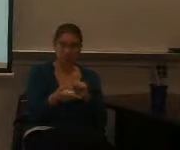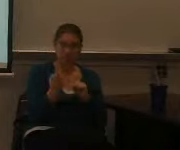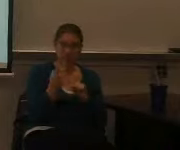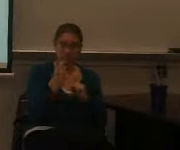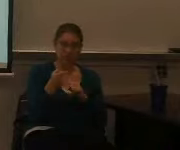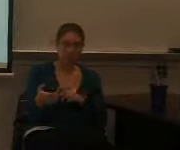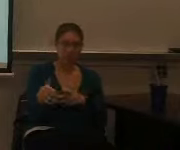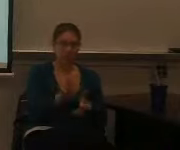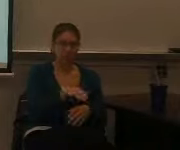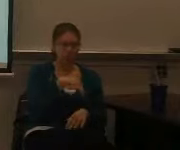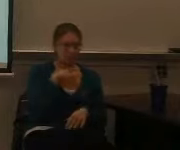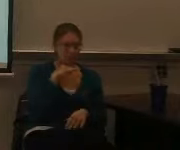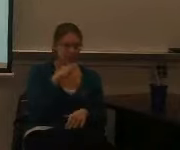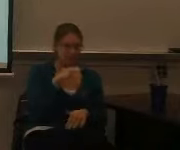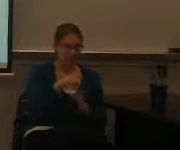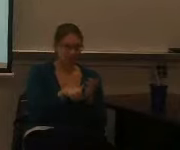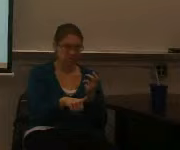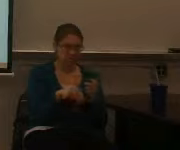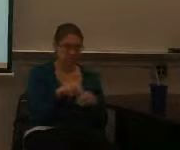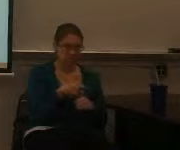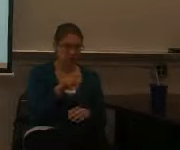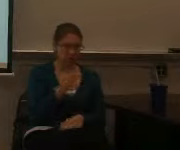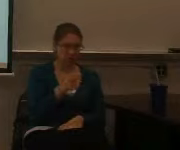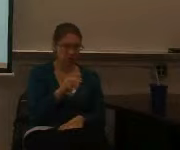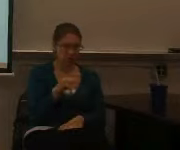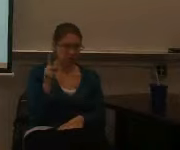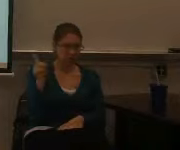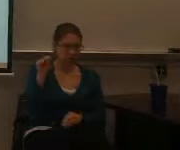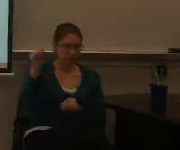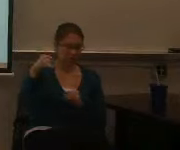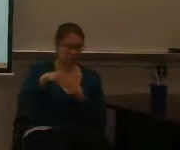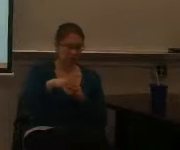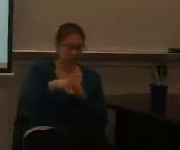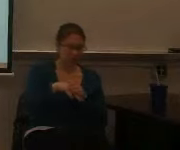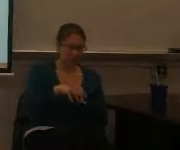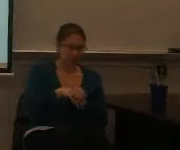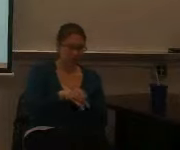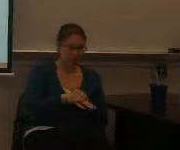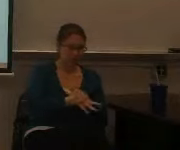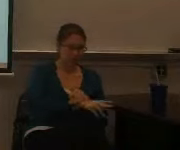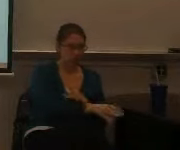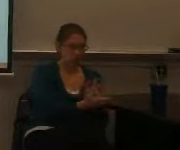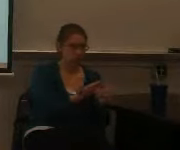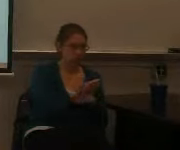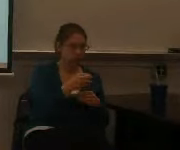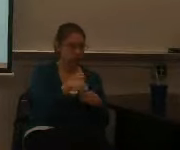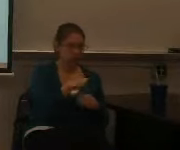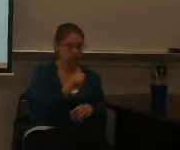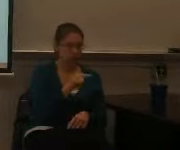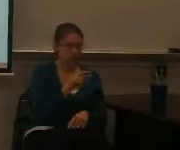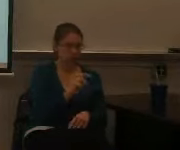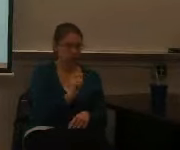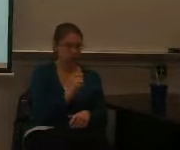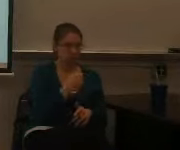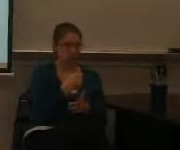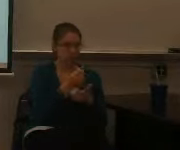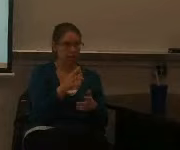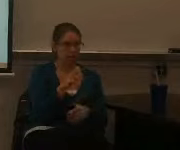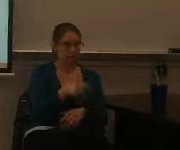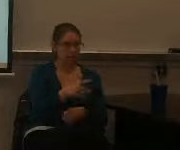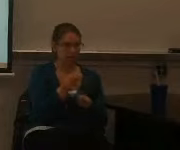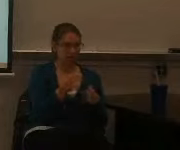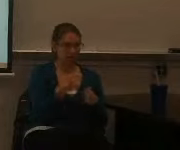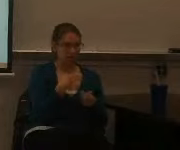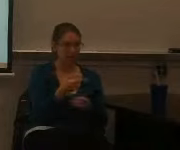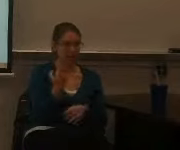they dump their pig waste in the lagoon up there, and then it comes through the groundwater and gets down in that stream. Plus there's a bunch of cropland up, so it's got a